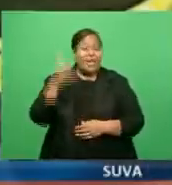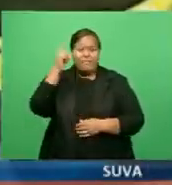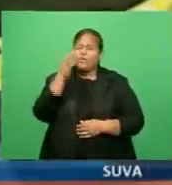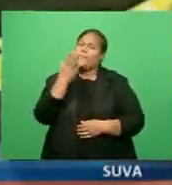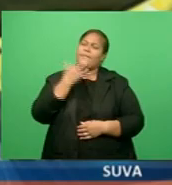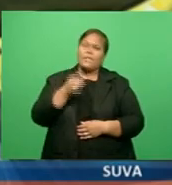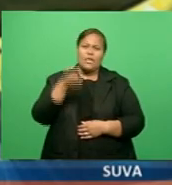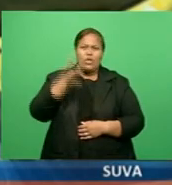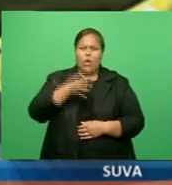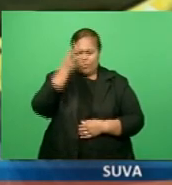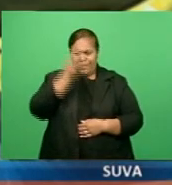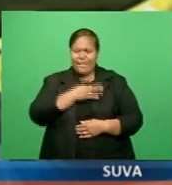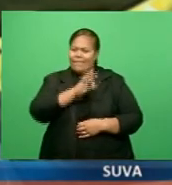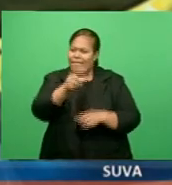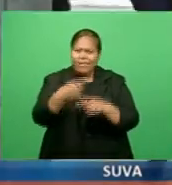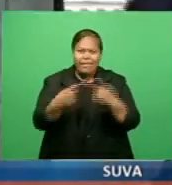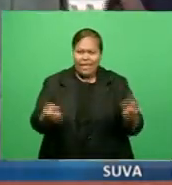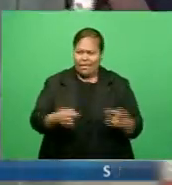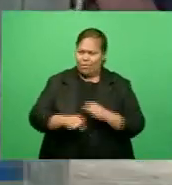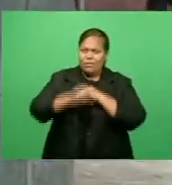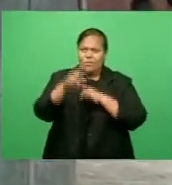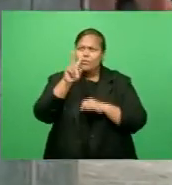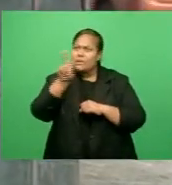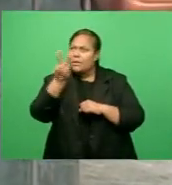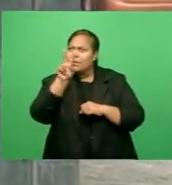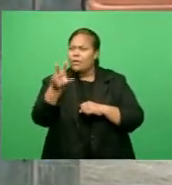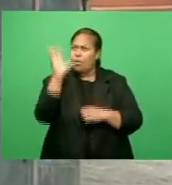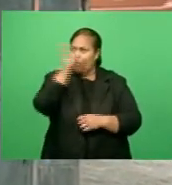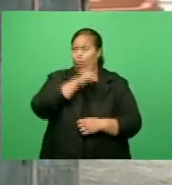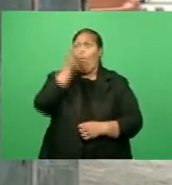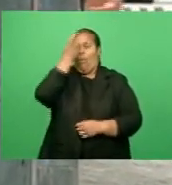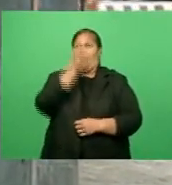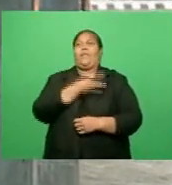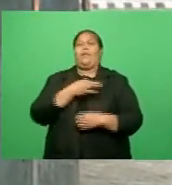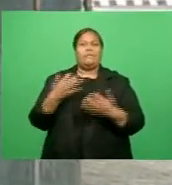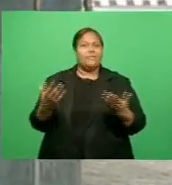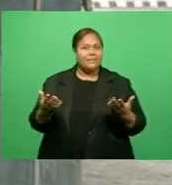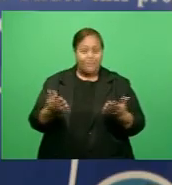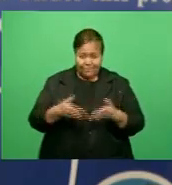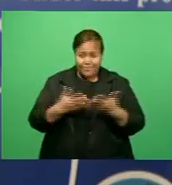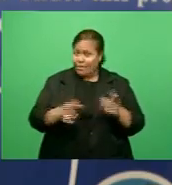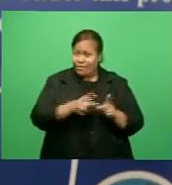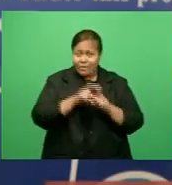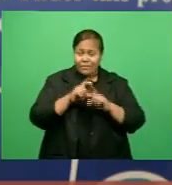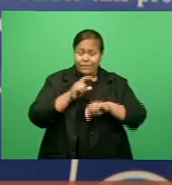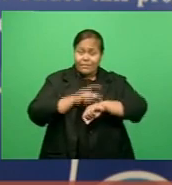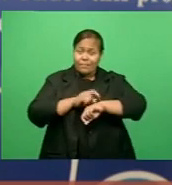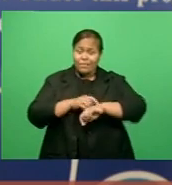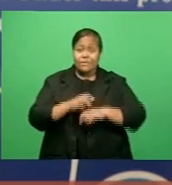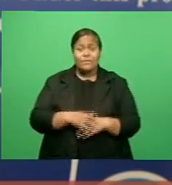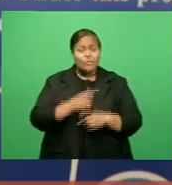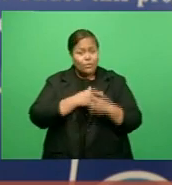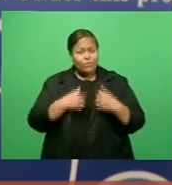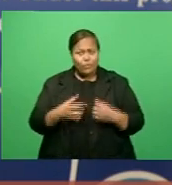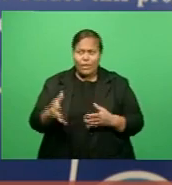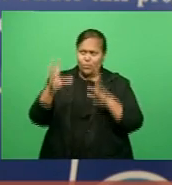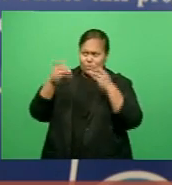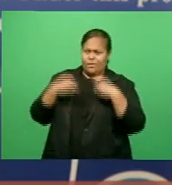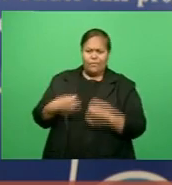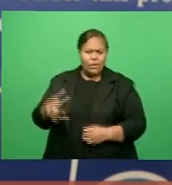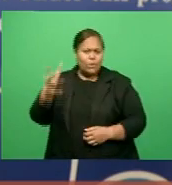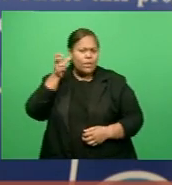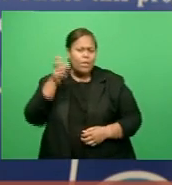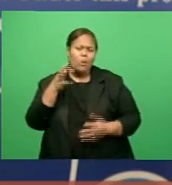the consumer watchdog calls sneaky advertisements, especially during this difficult time. Many times we have received complaints that